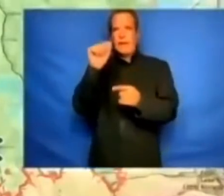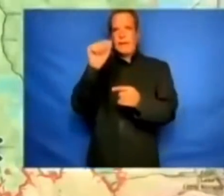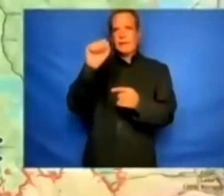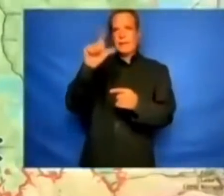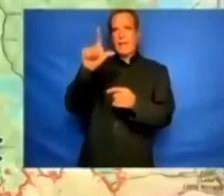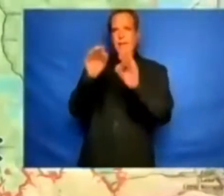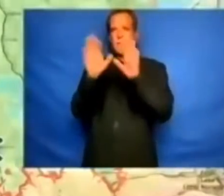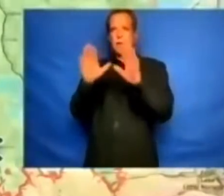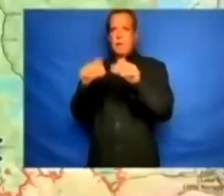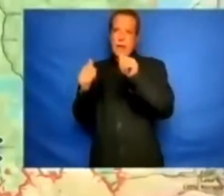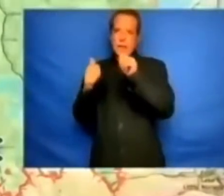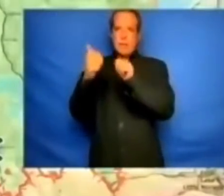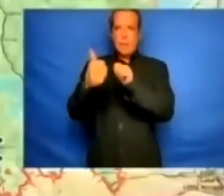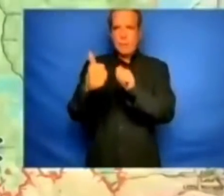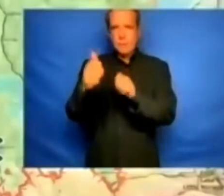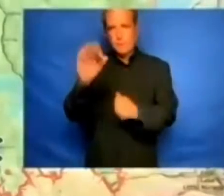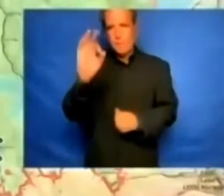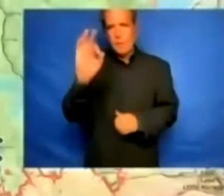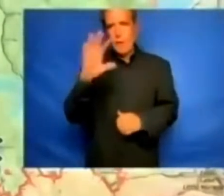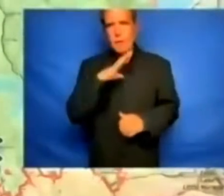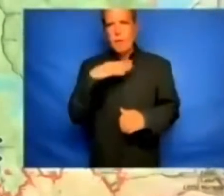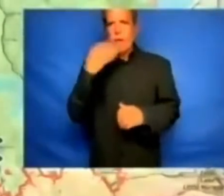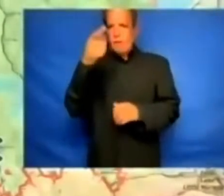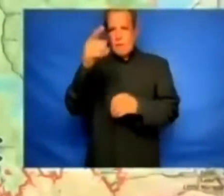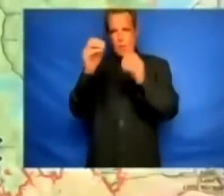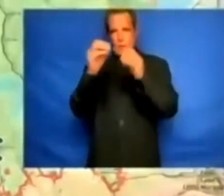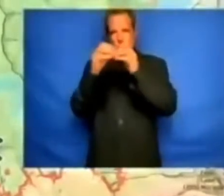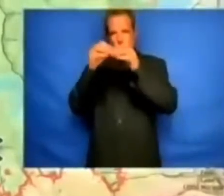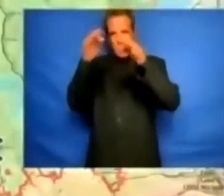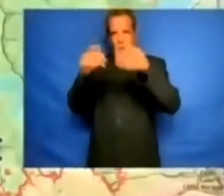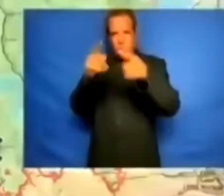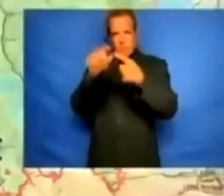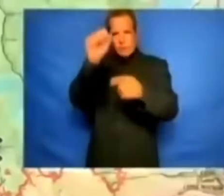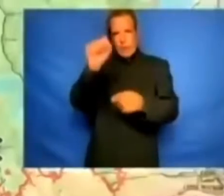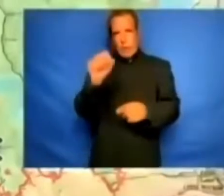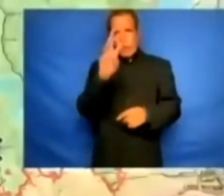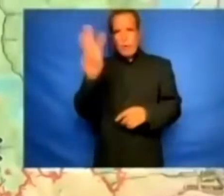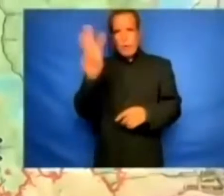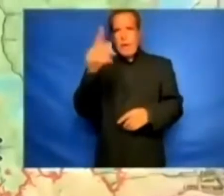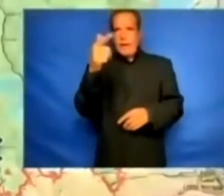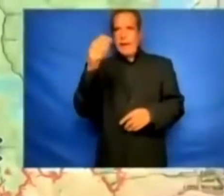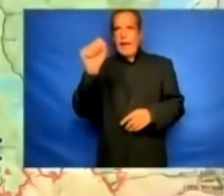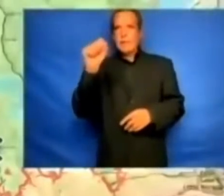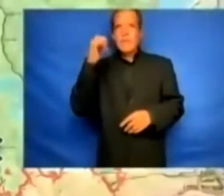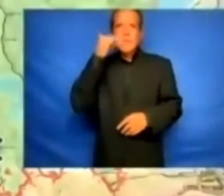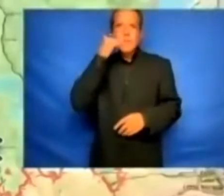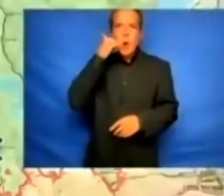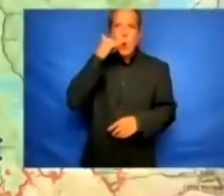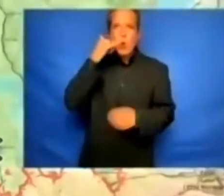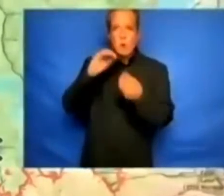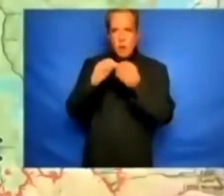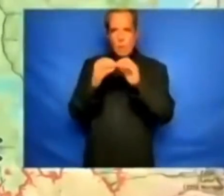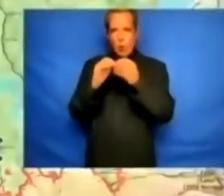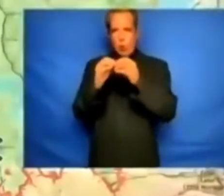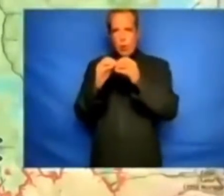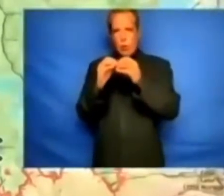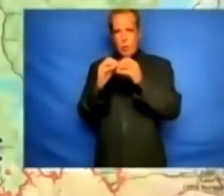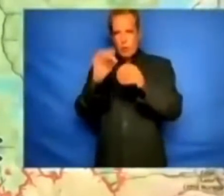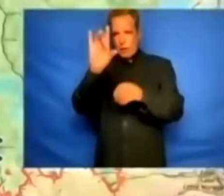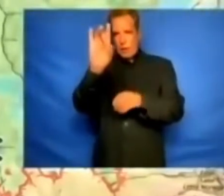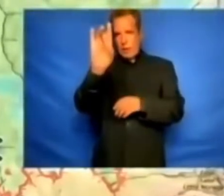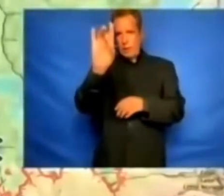off, I'd like to give you a little bit more information. Southwest Gas telephone number. So if you guys are ready, it's